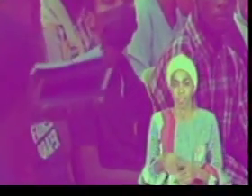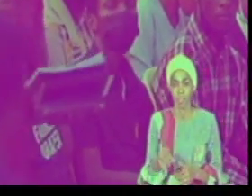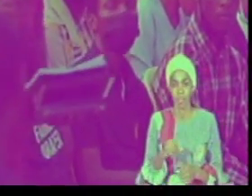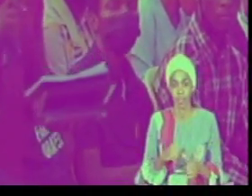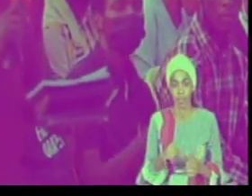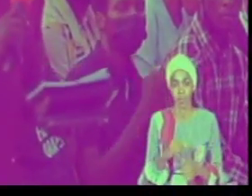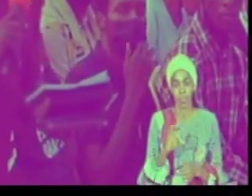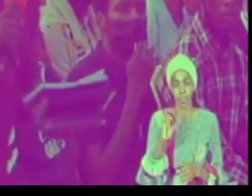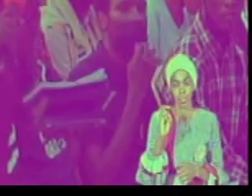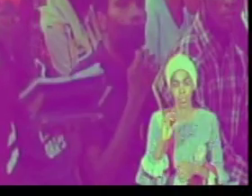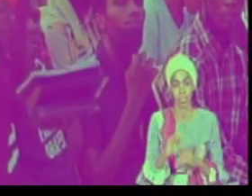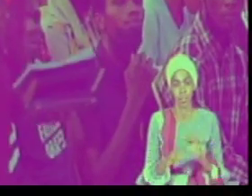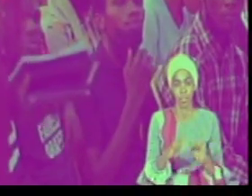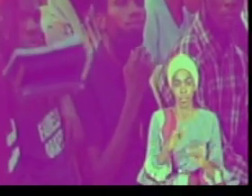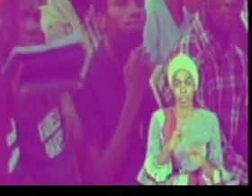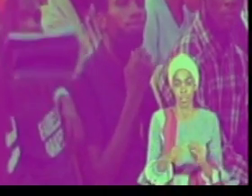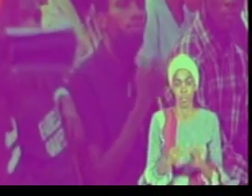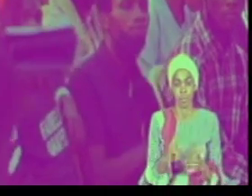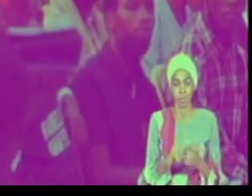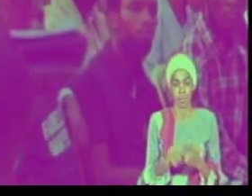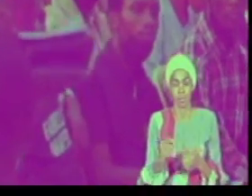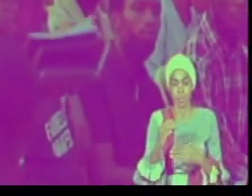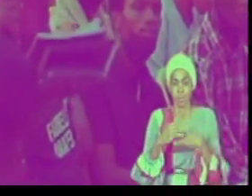brand, it said something about